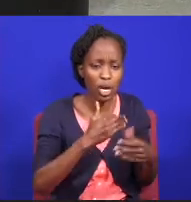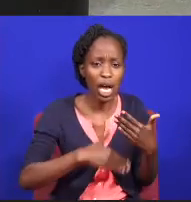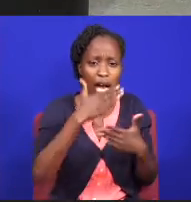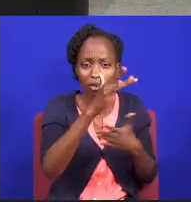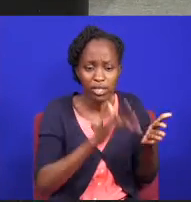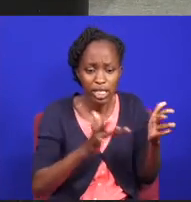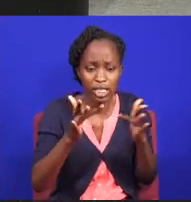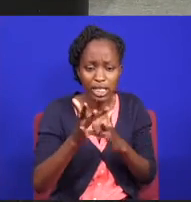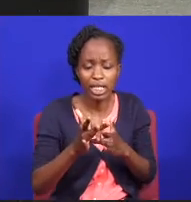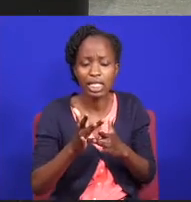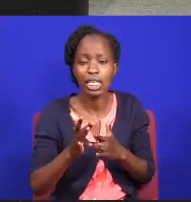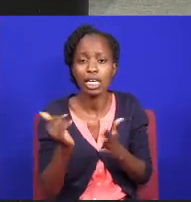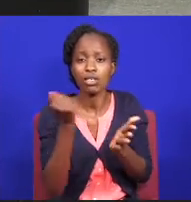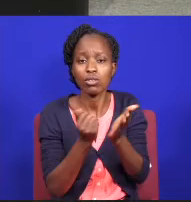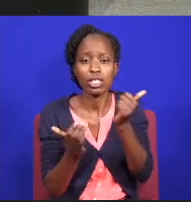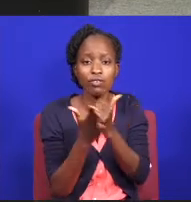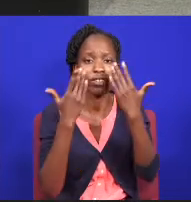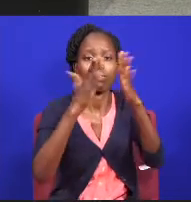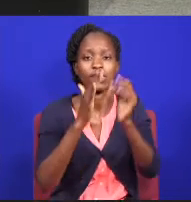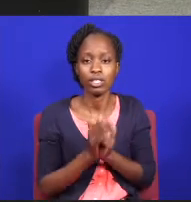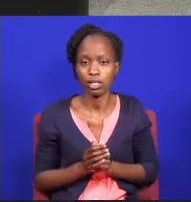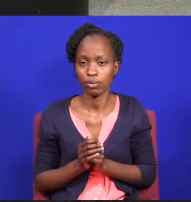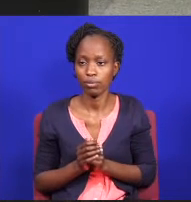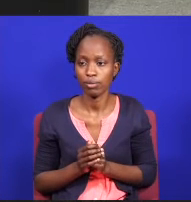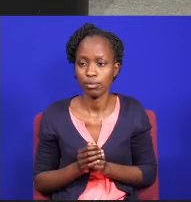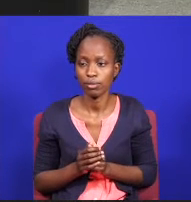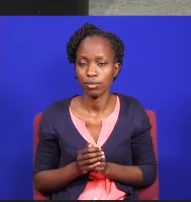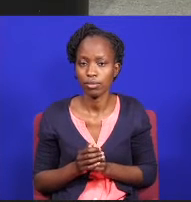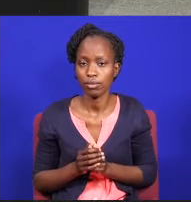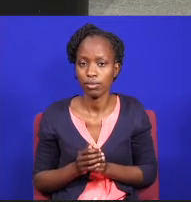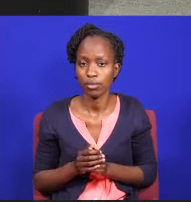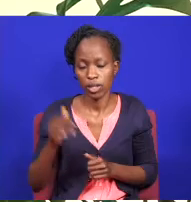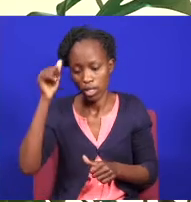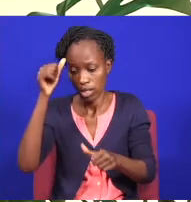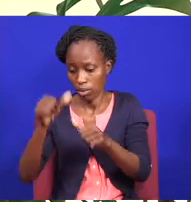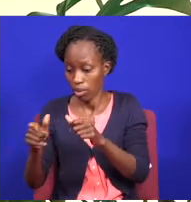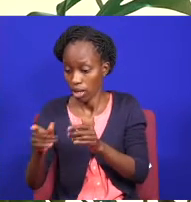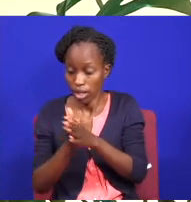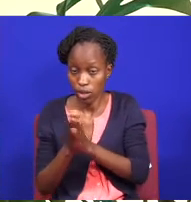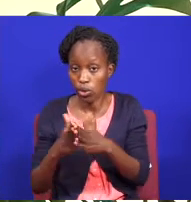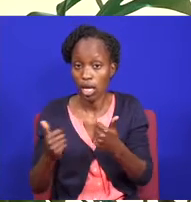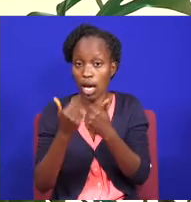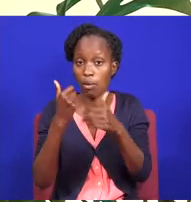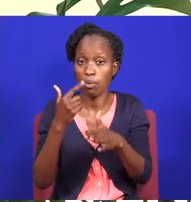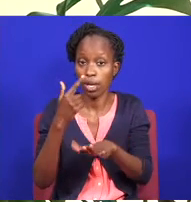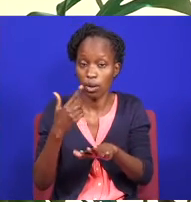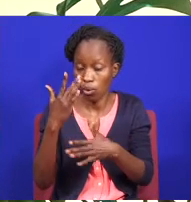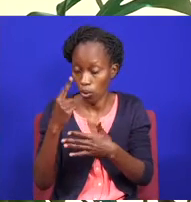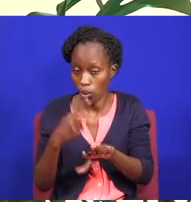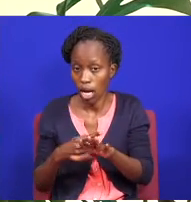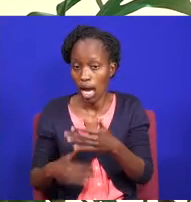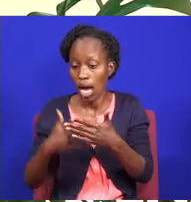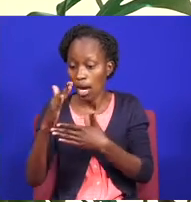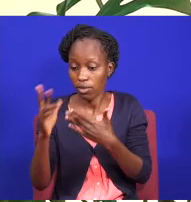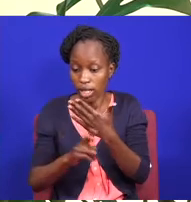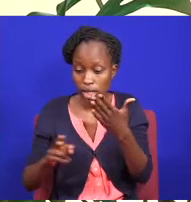no other activity to do after Jesus had left. Remember, this story is happening after the resurrection of Jesus.